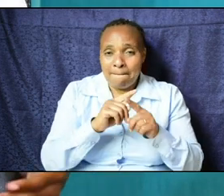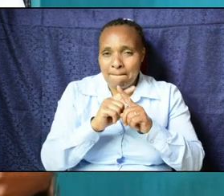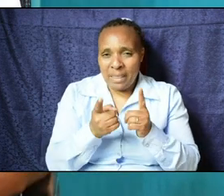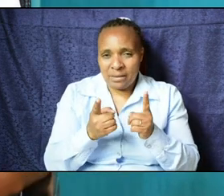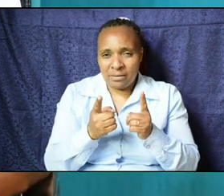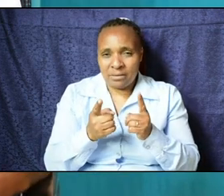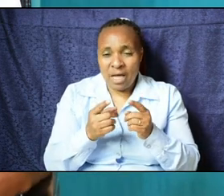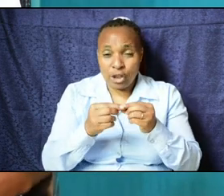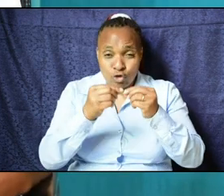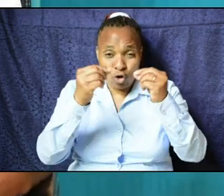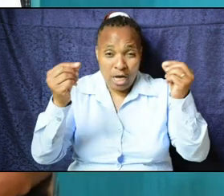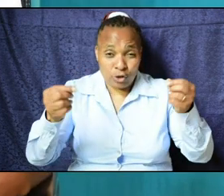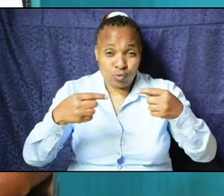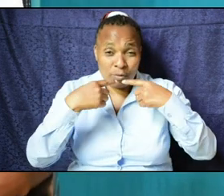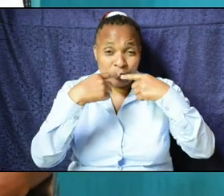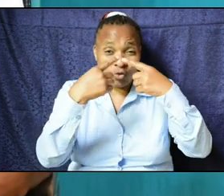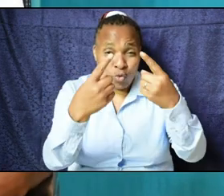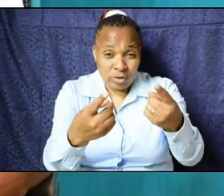definitely. As long as you've told them,